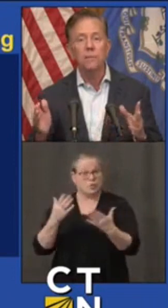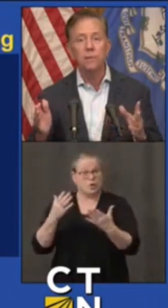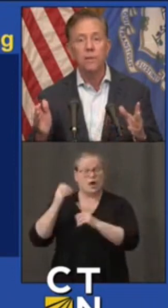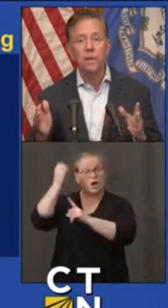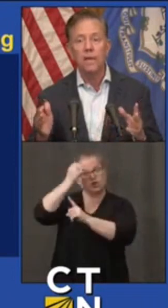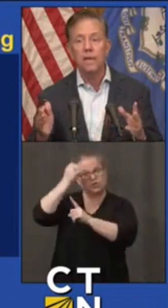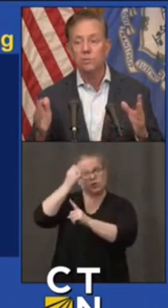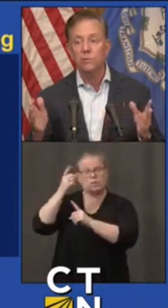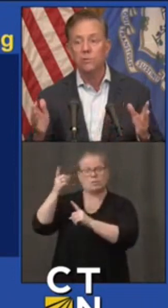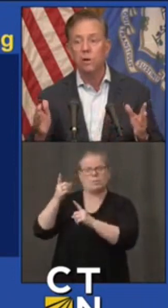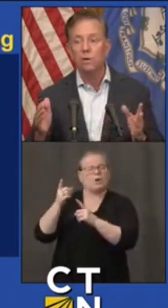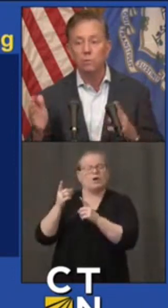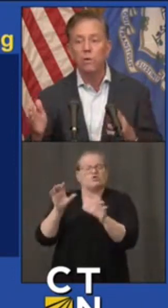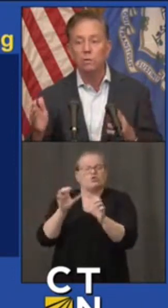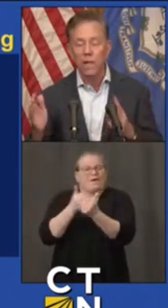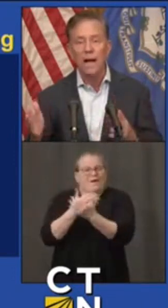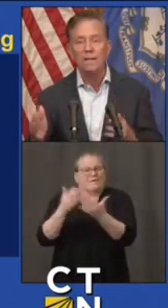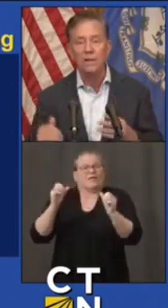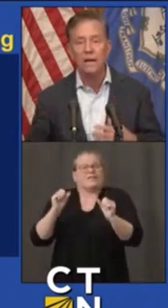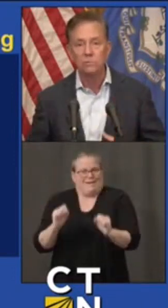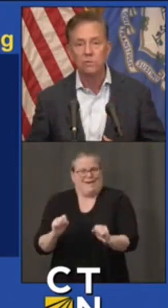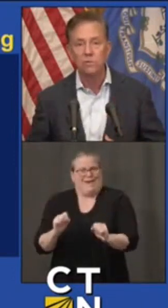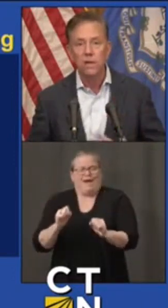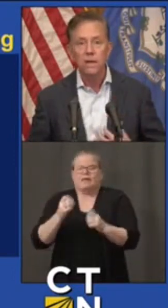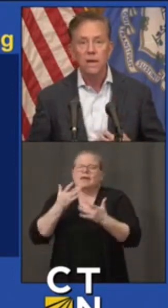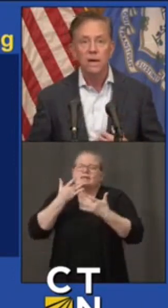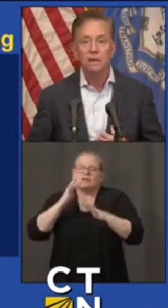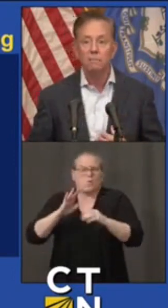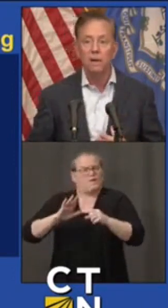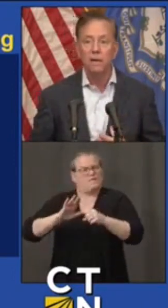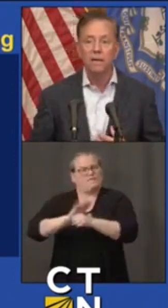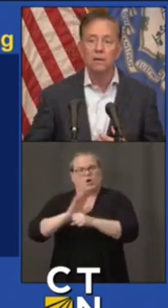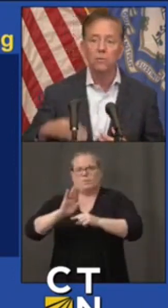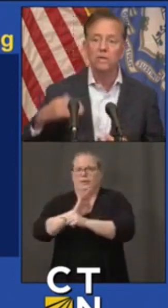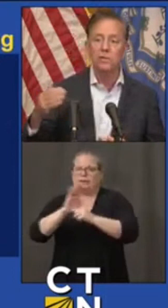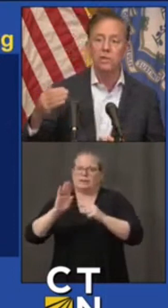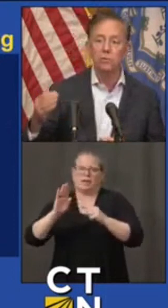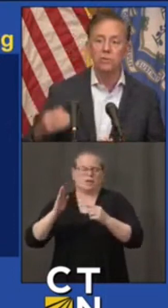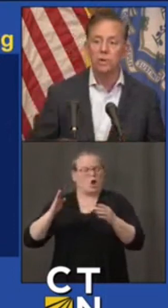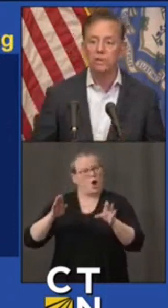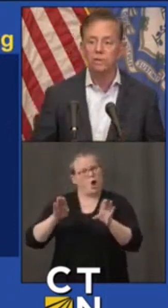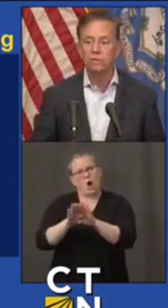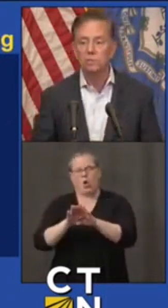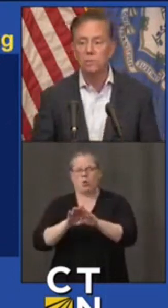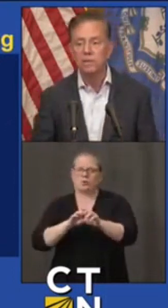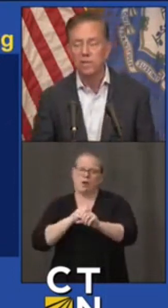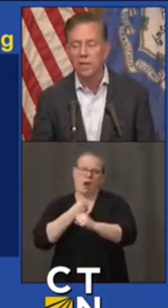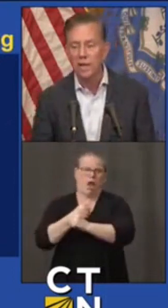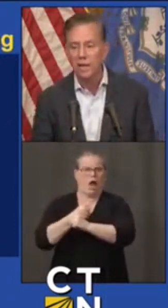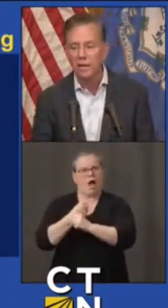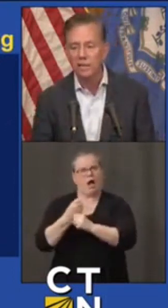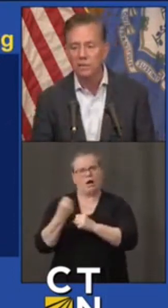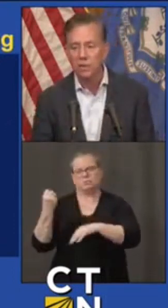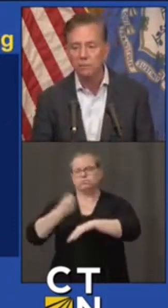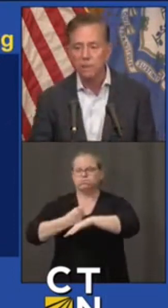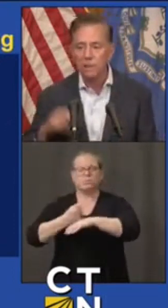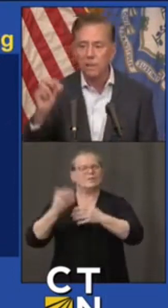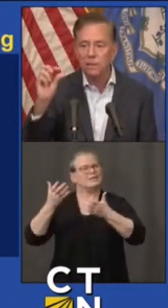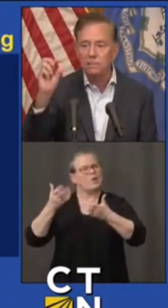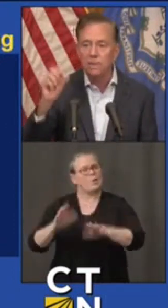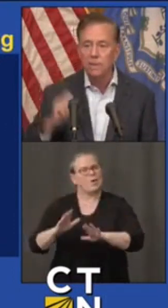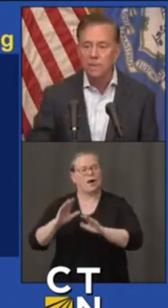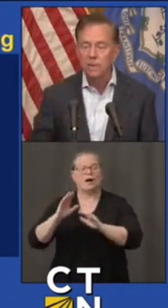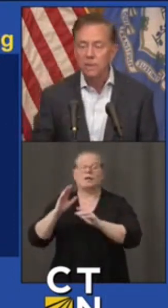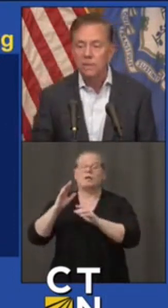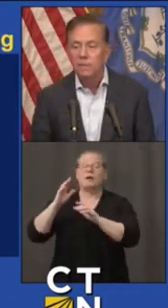everything they can to avoid real lockdowns by increasing the restrictions as best they can. That top